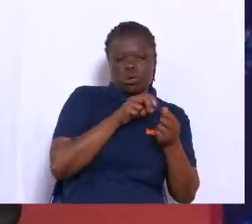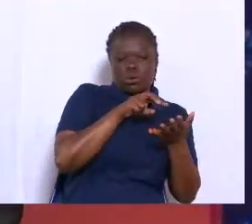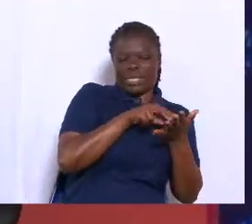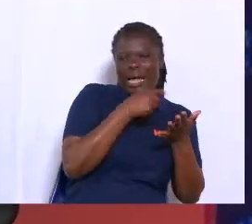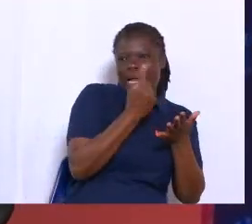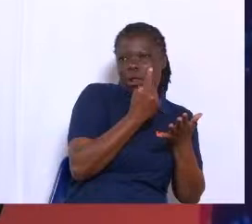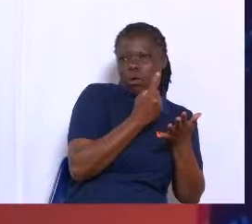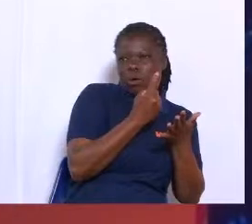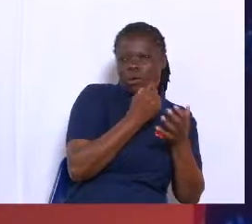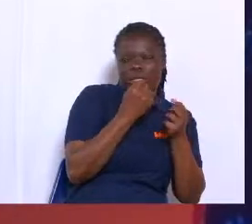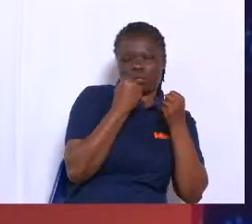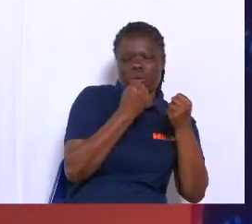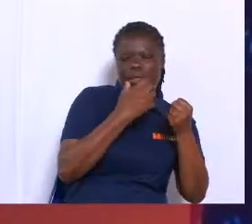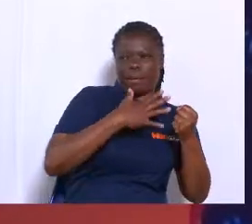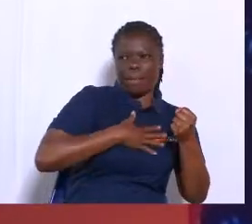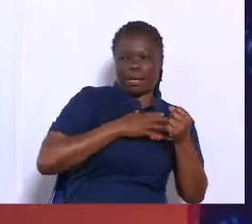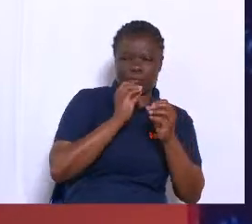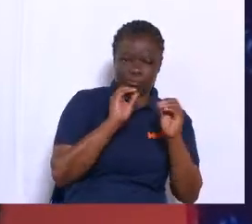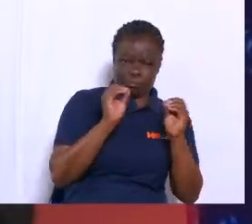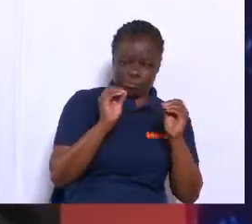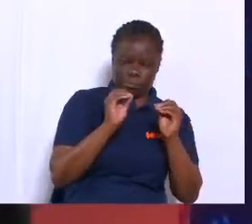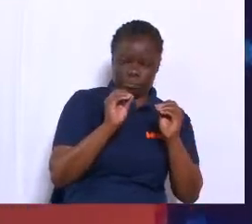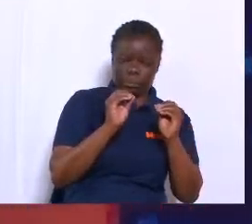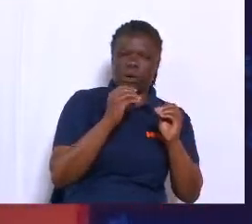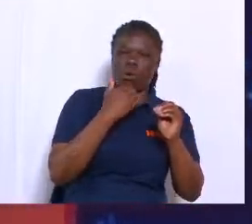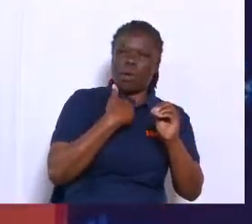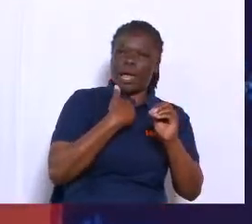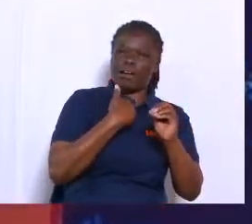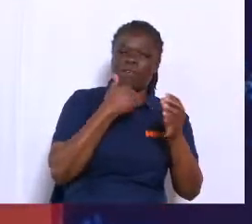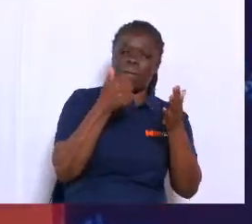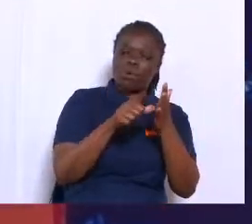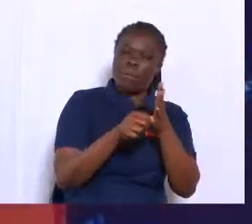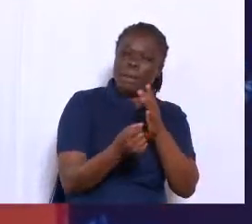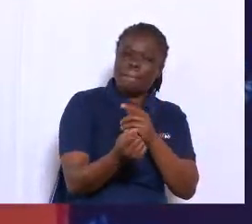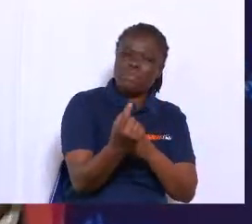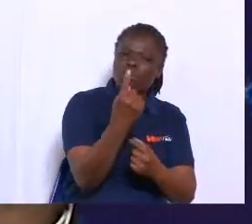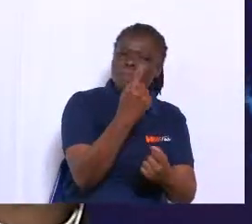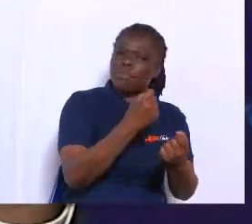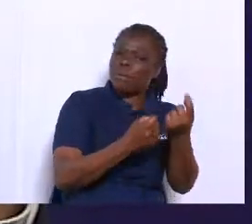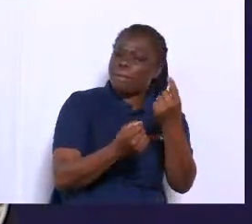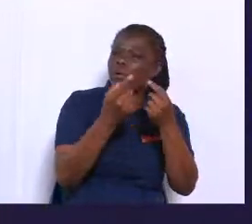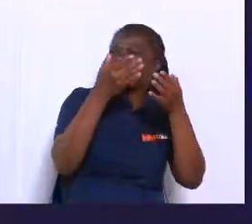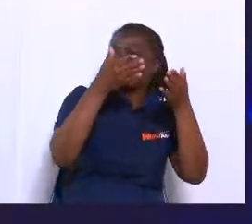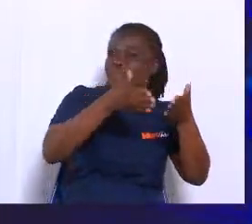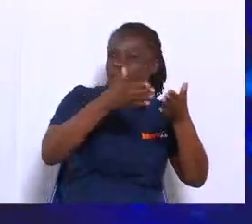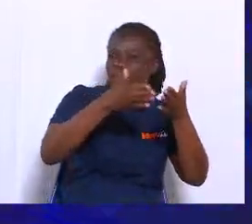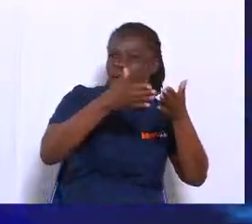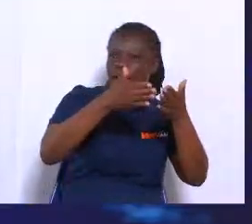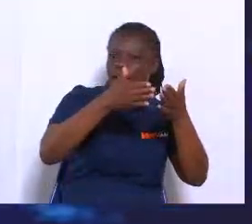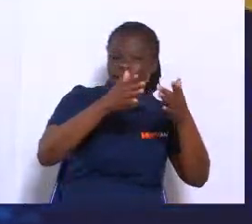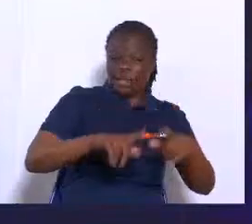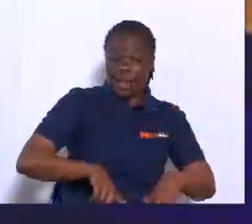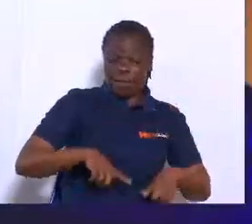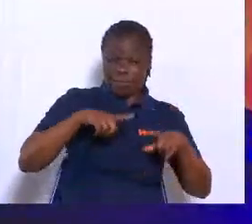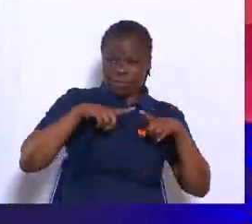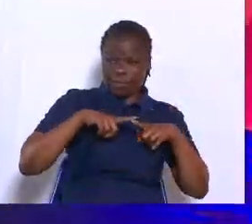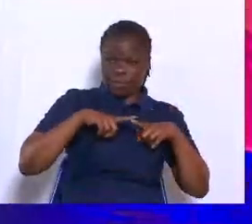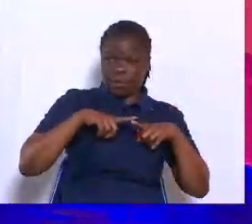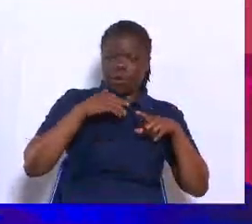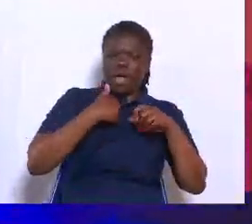strength. There is a crisis that is coming upon this world that is so